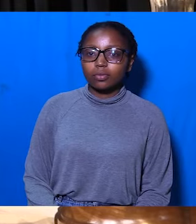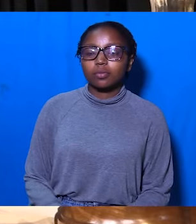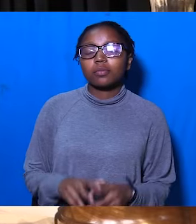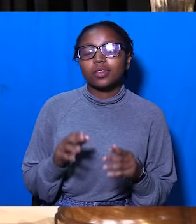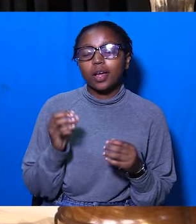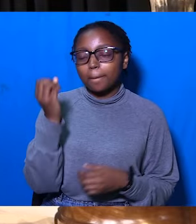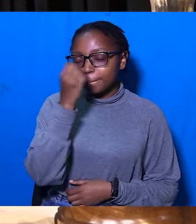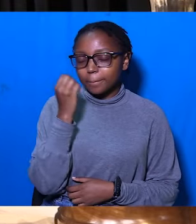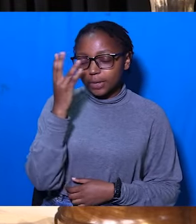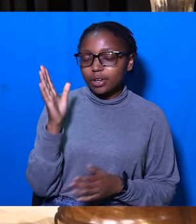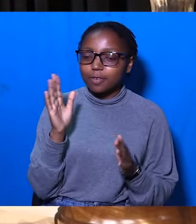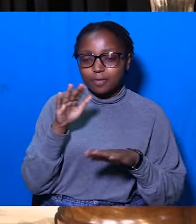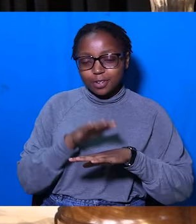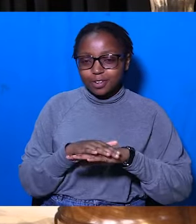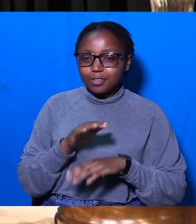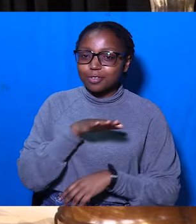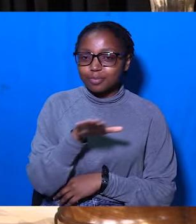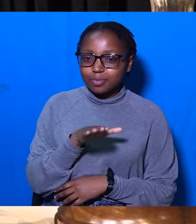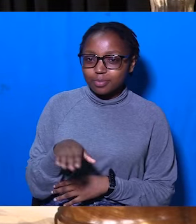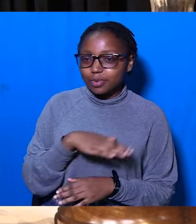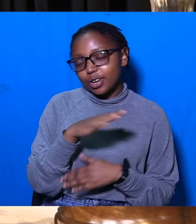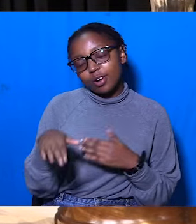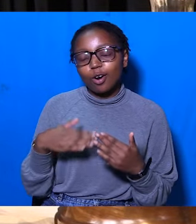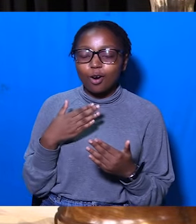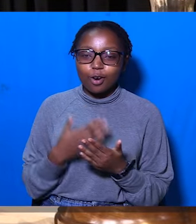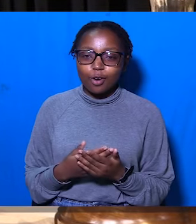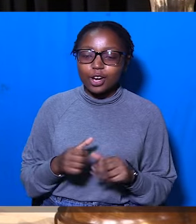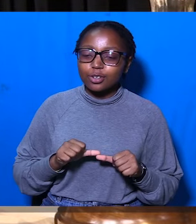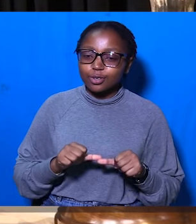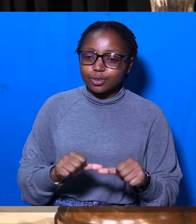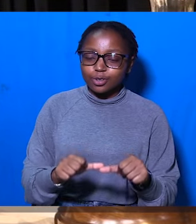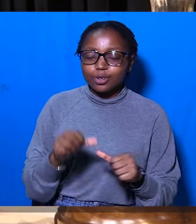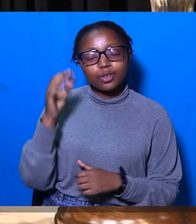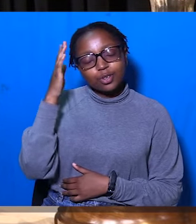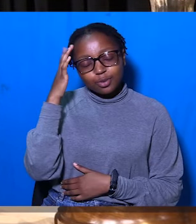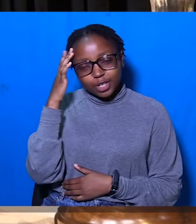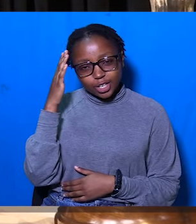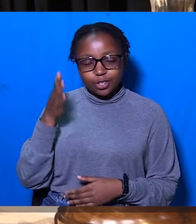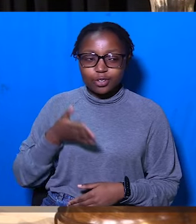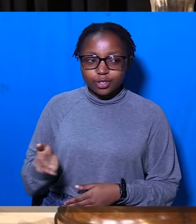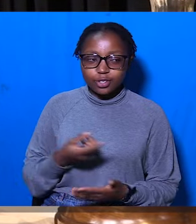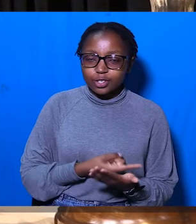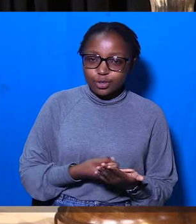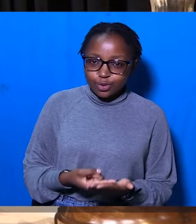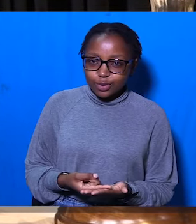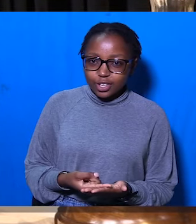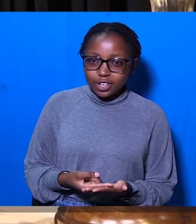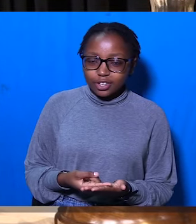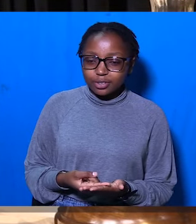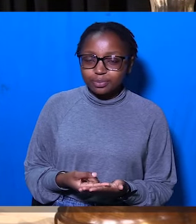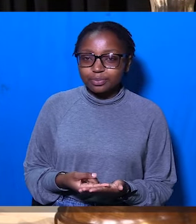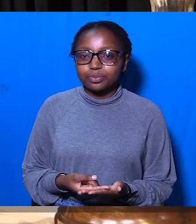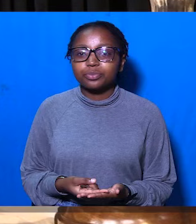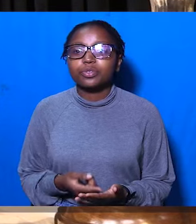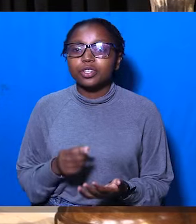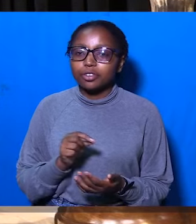A beautiful good morning to you all again as we continue in our meditations in the week. I hope you've carried your notebook and your Bible.